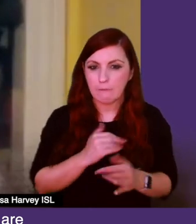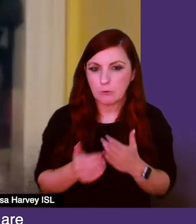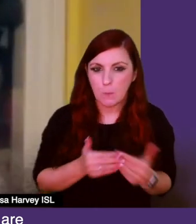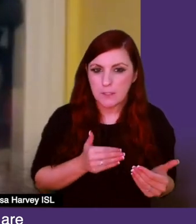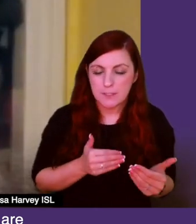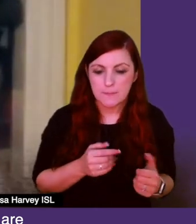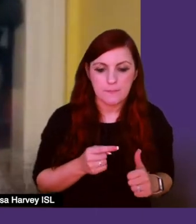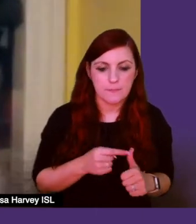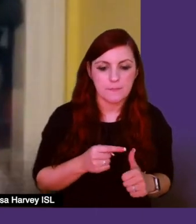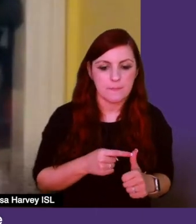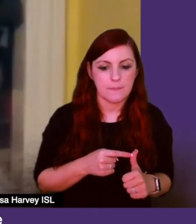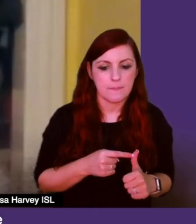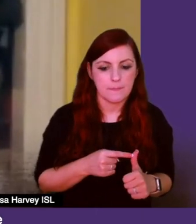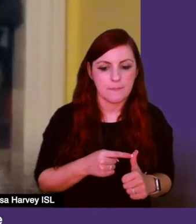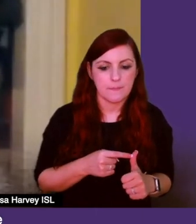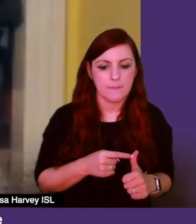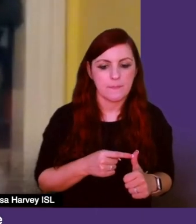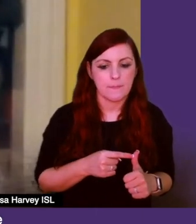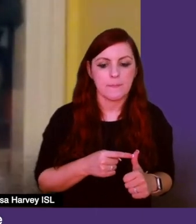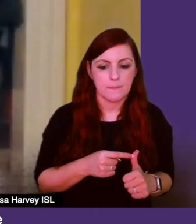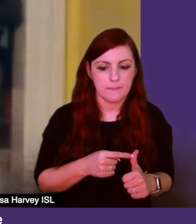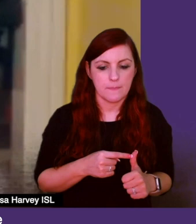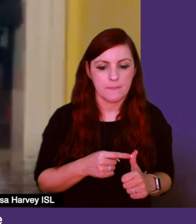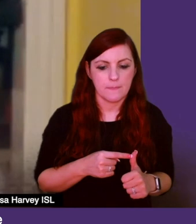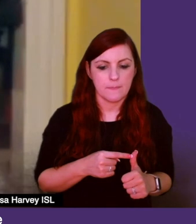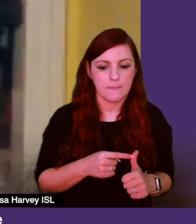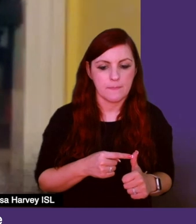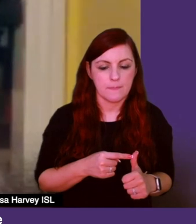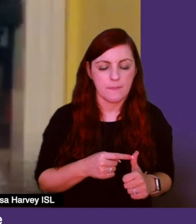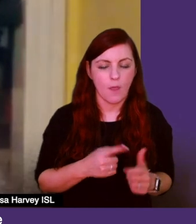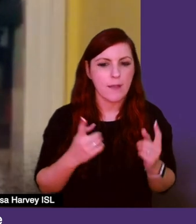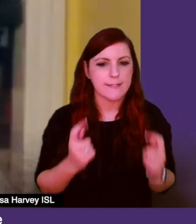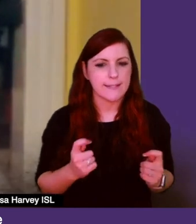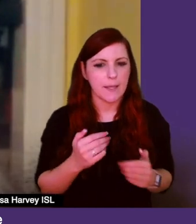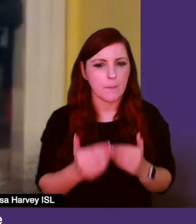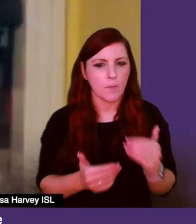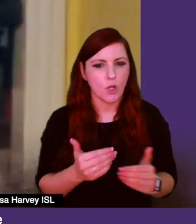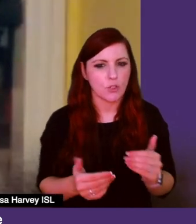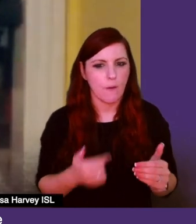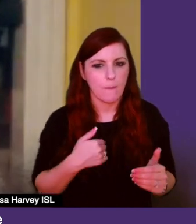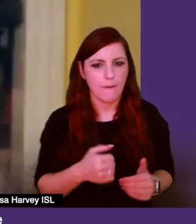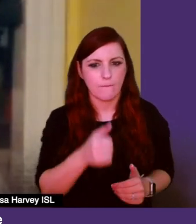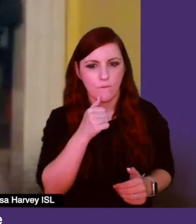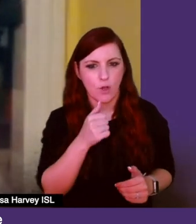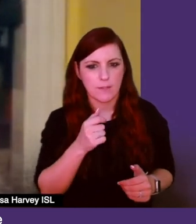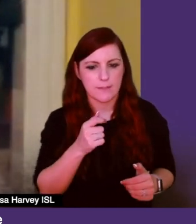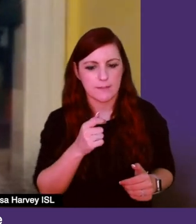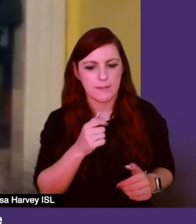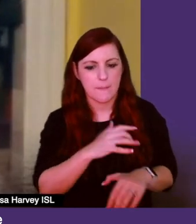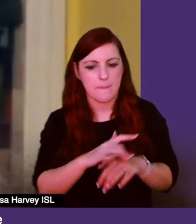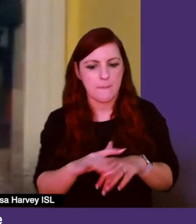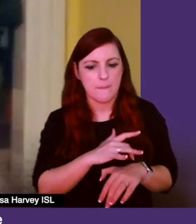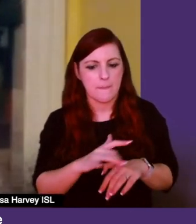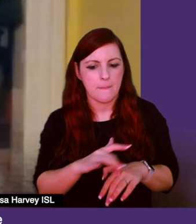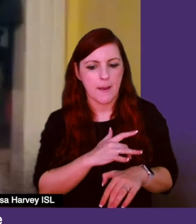favourites are a second production of my first play,